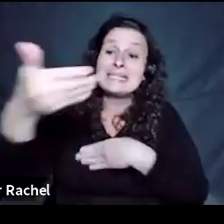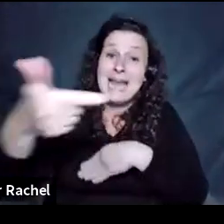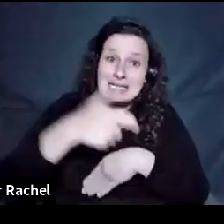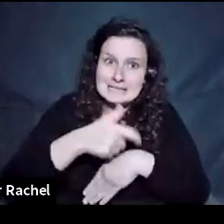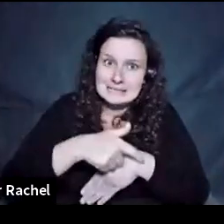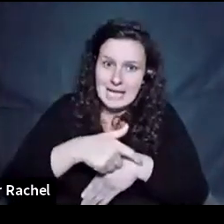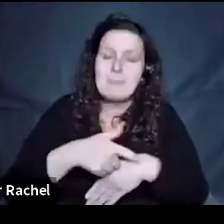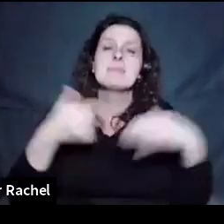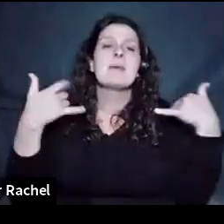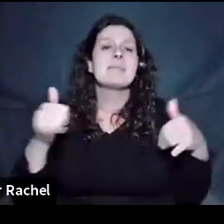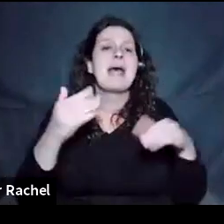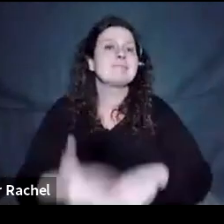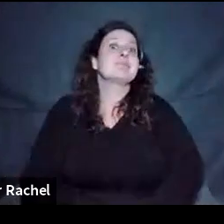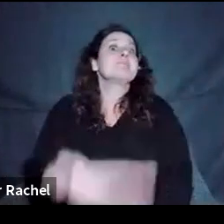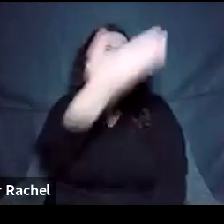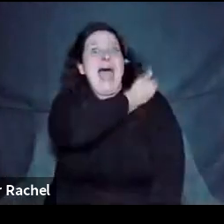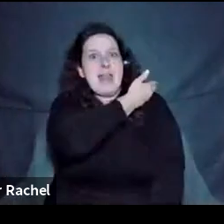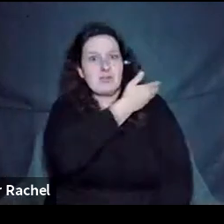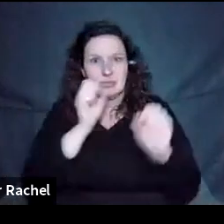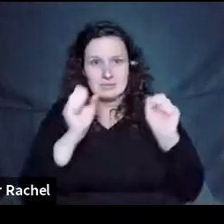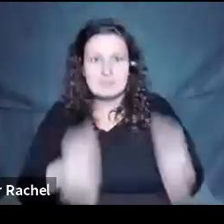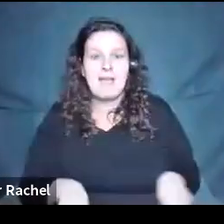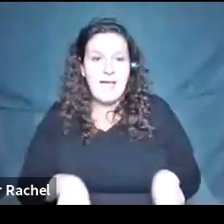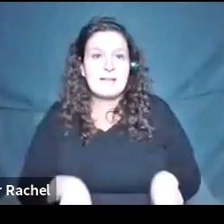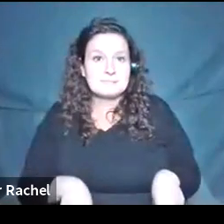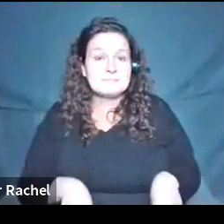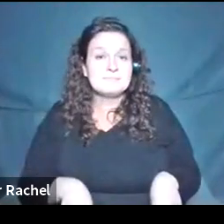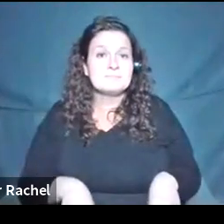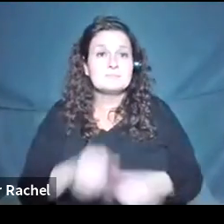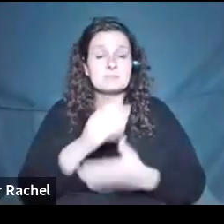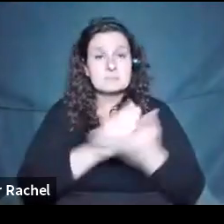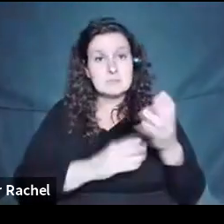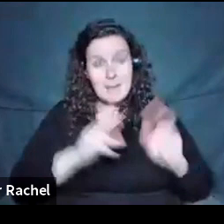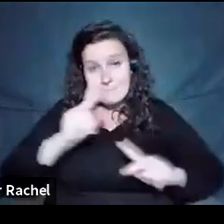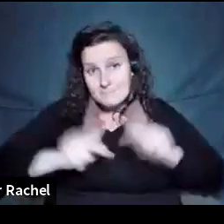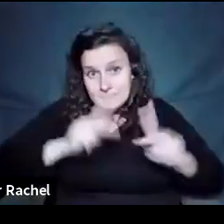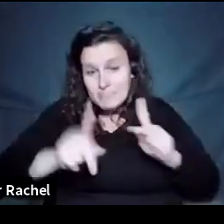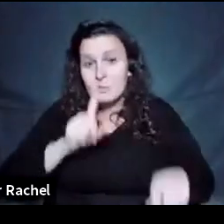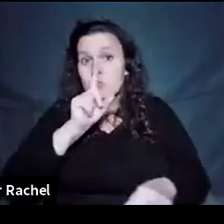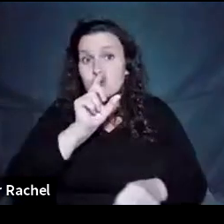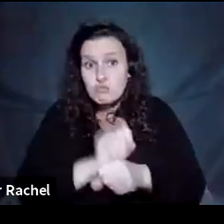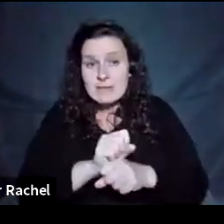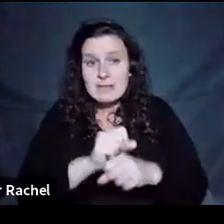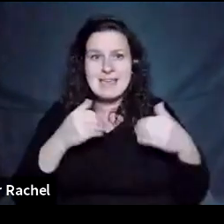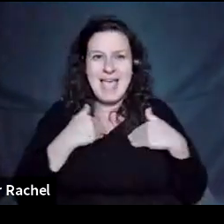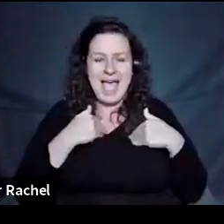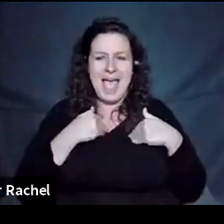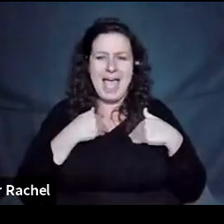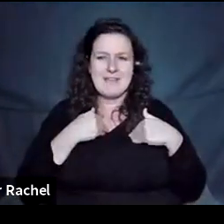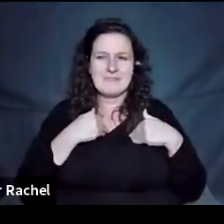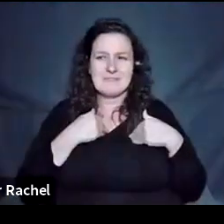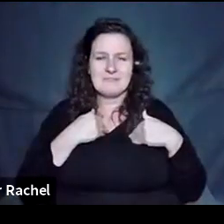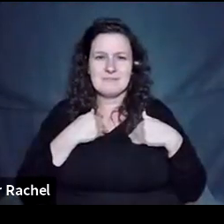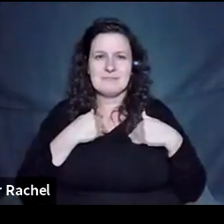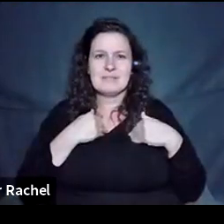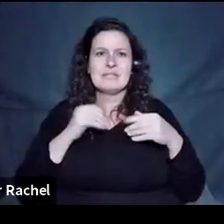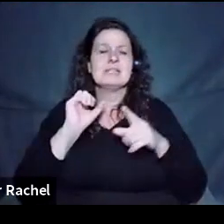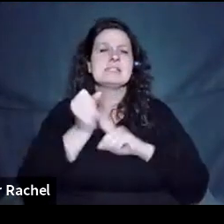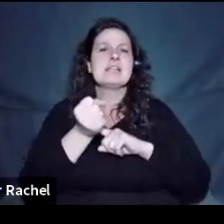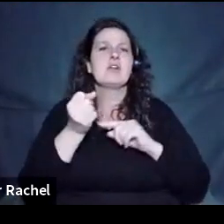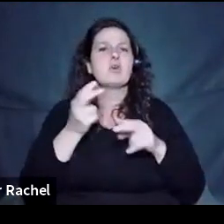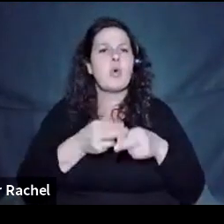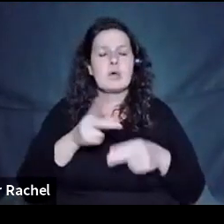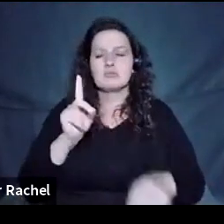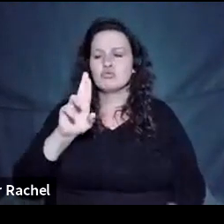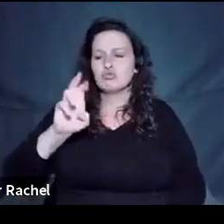make the play even better. Some people really have a scenario of drop after a scene, you know,